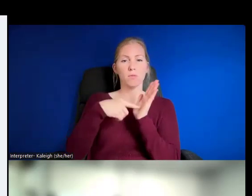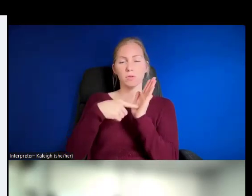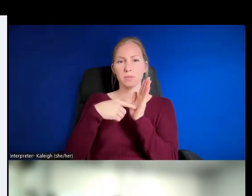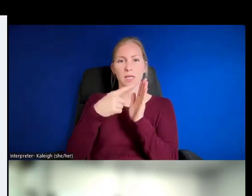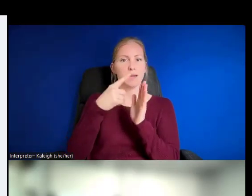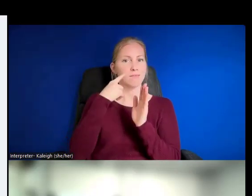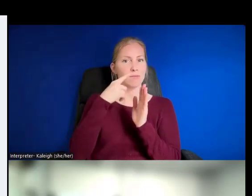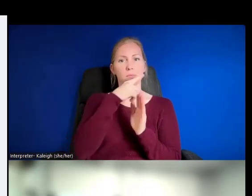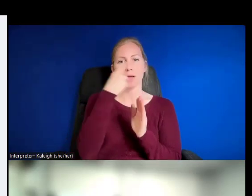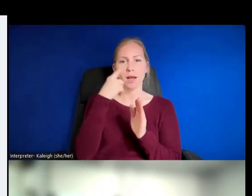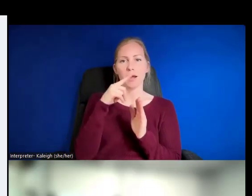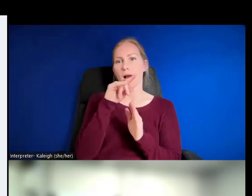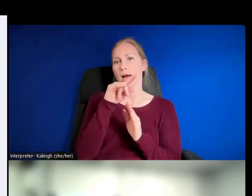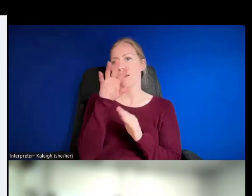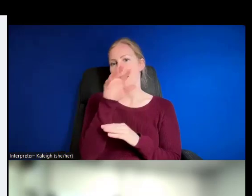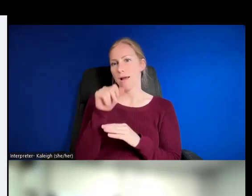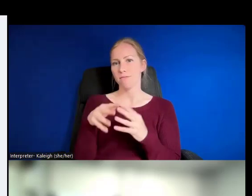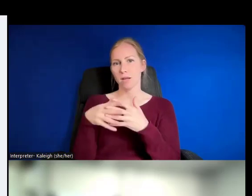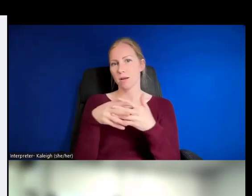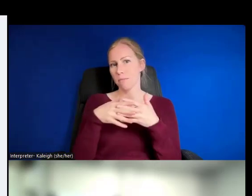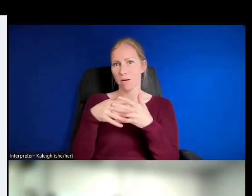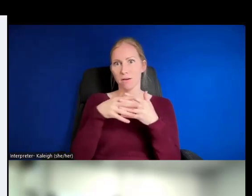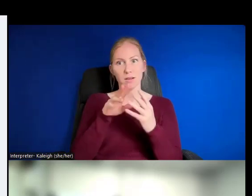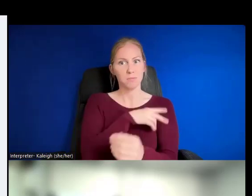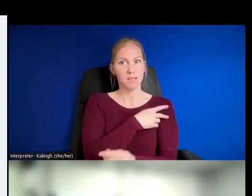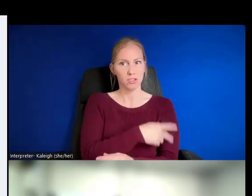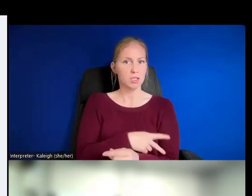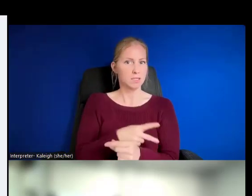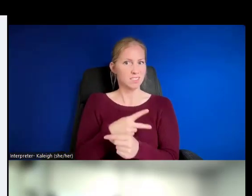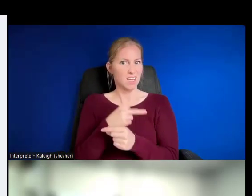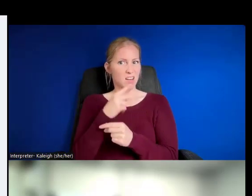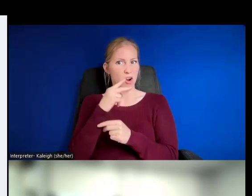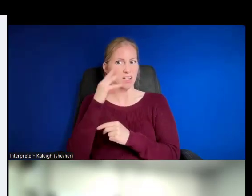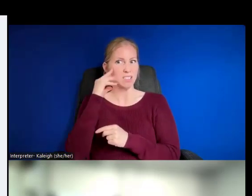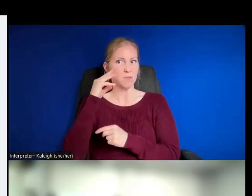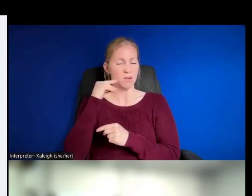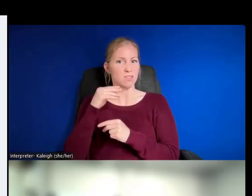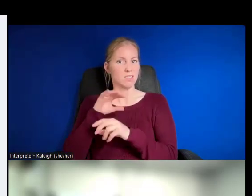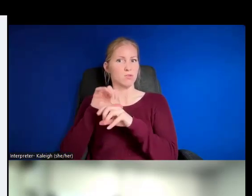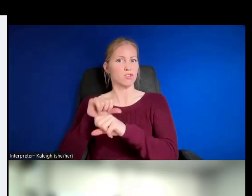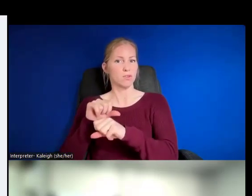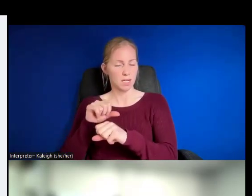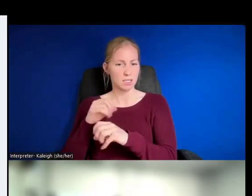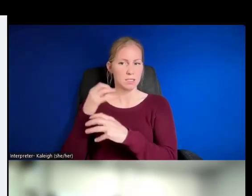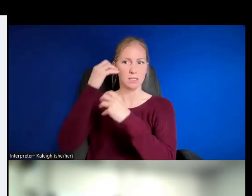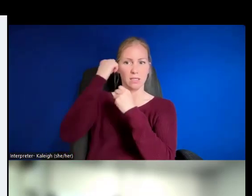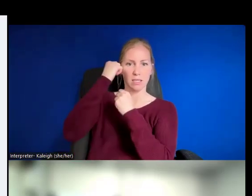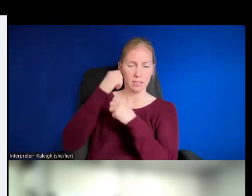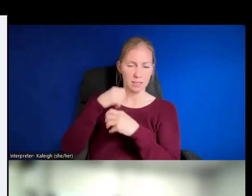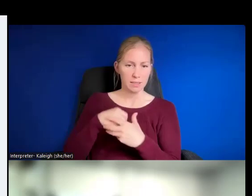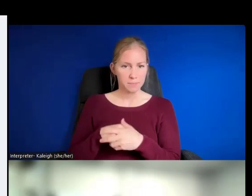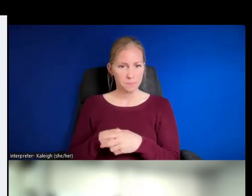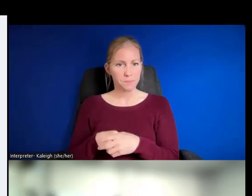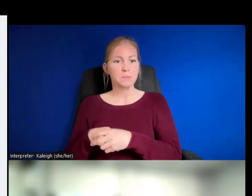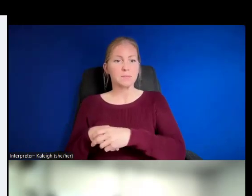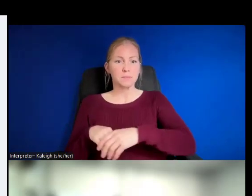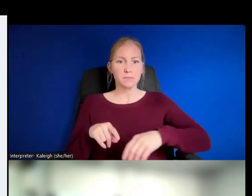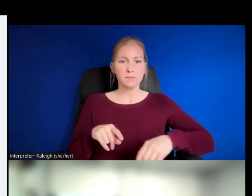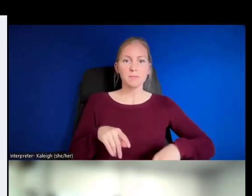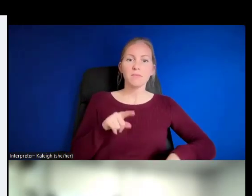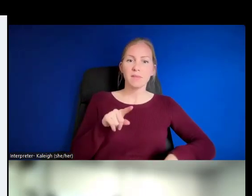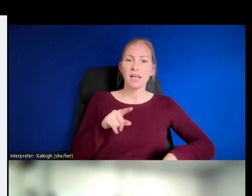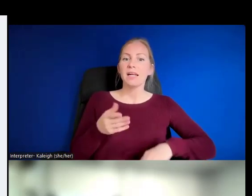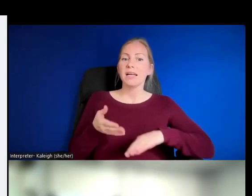receiving medication restraints, and a 38% increase in the percentage overrepresentation